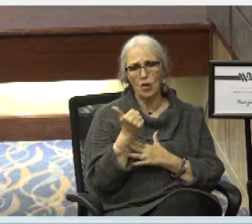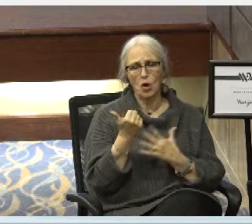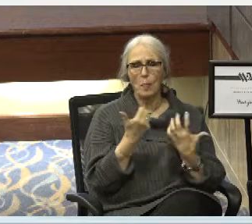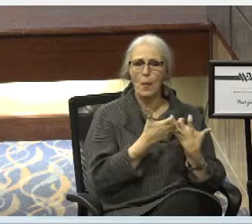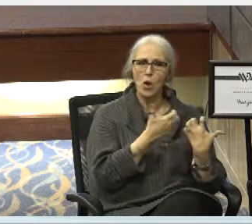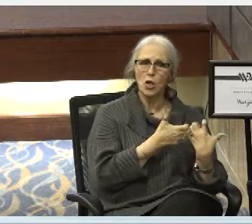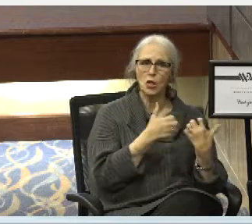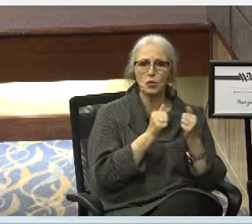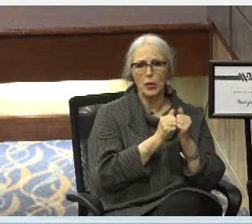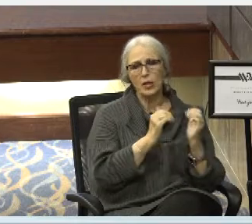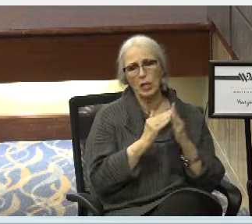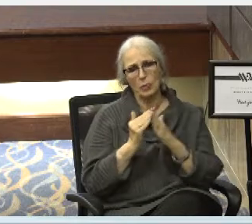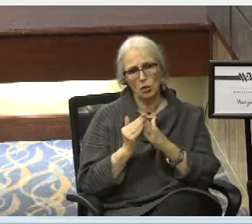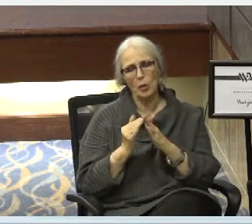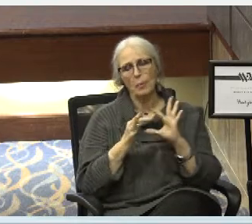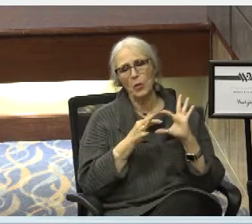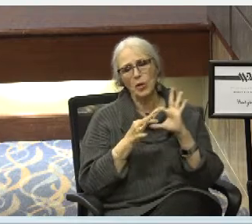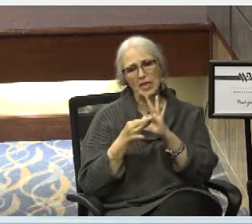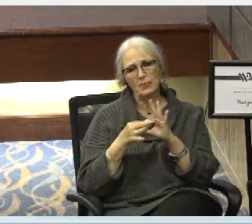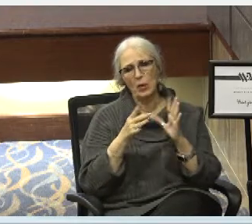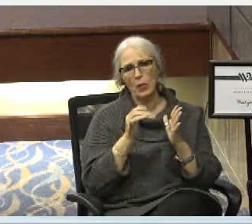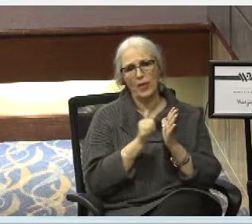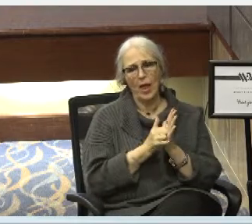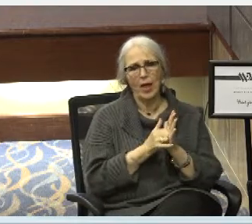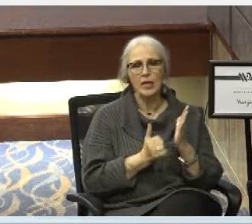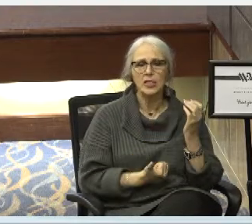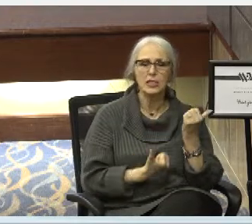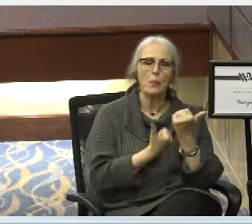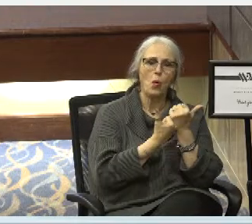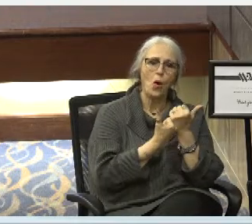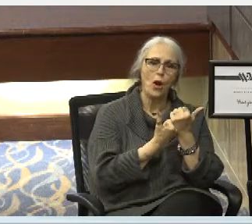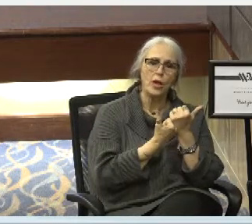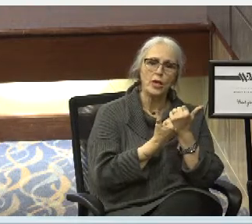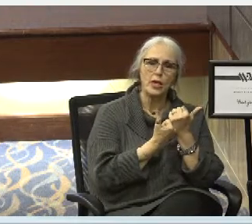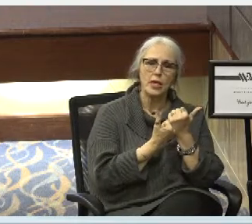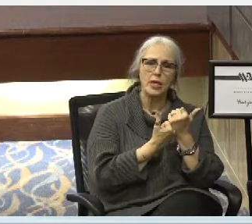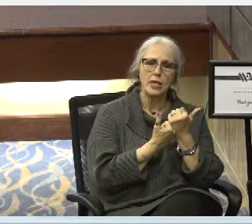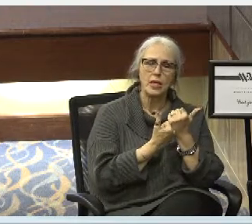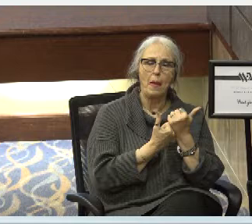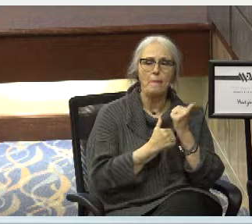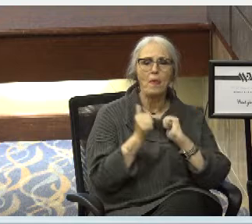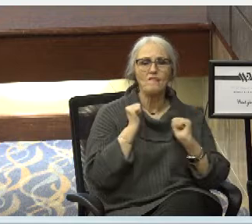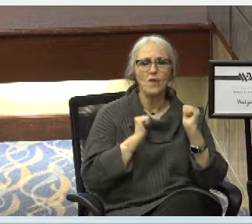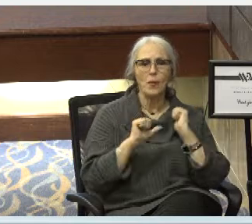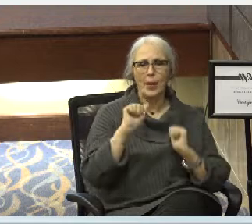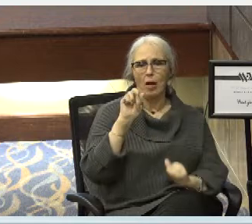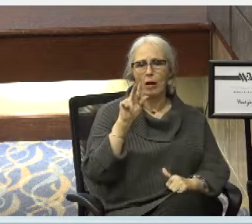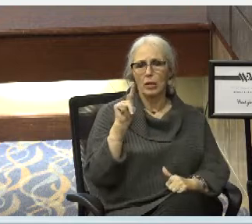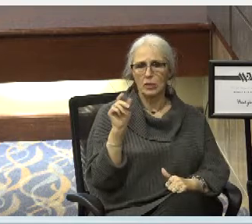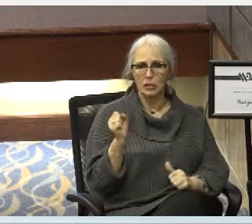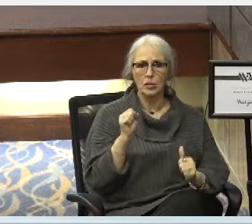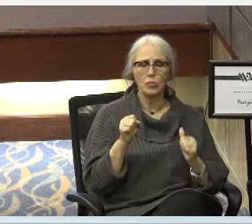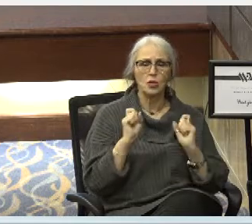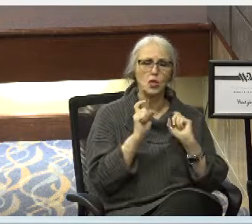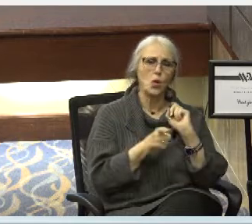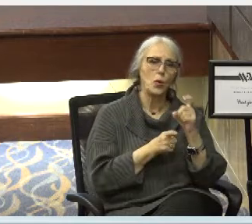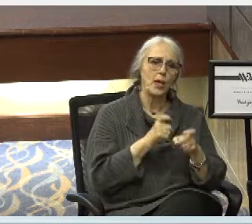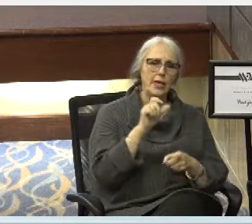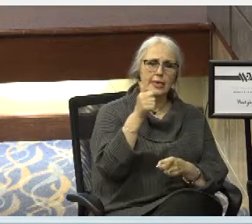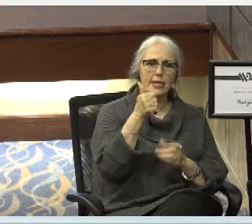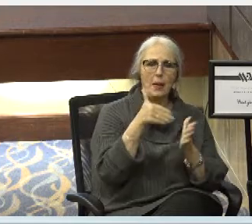in the community will participate in that. They will support the Performing Arts Facility with a donation of $10 million, $1